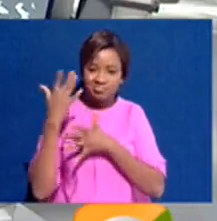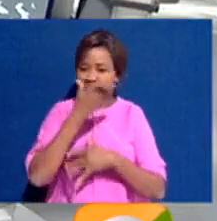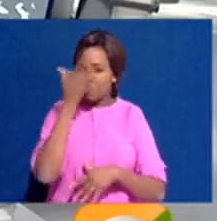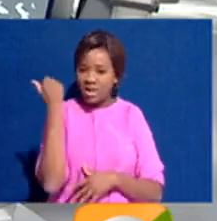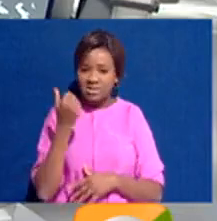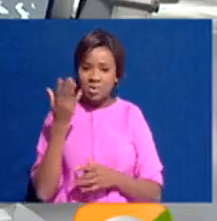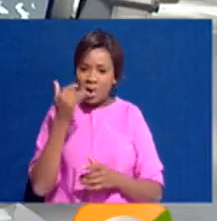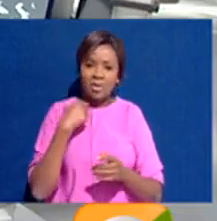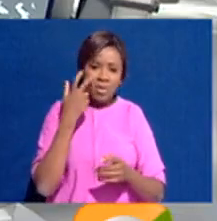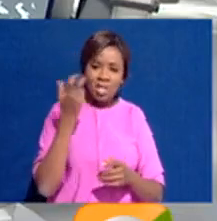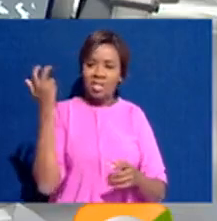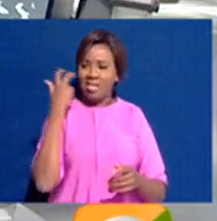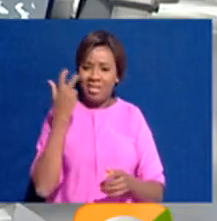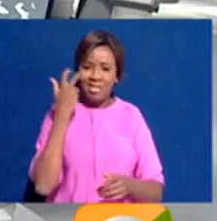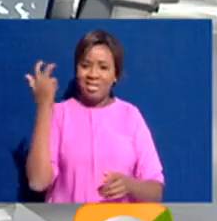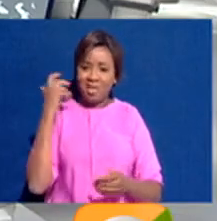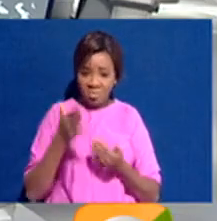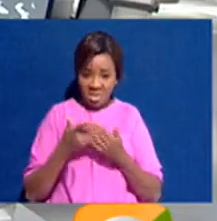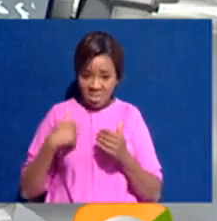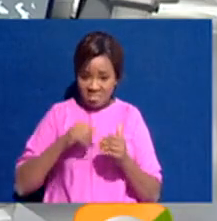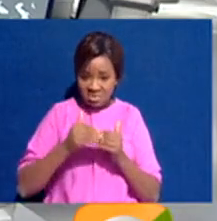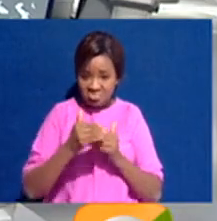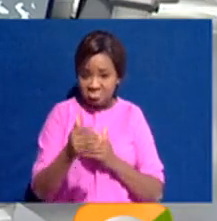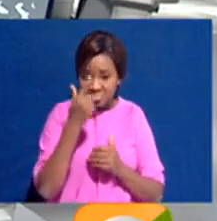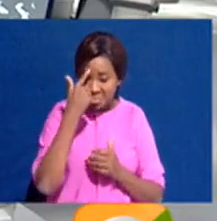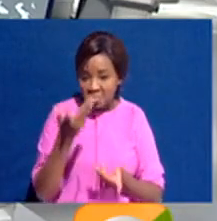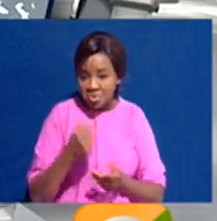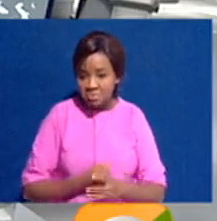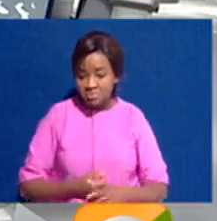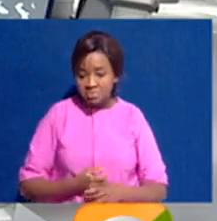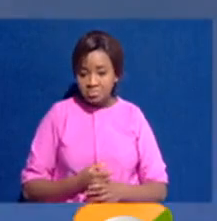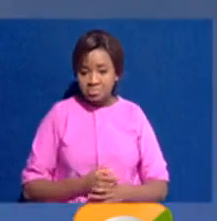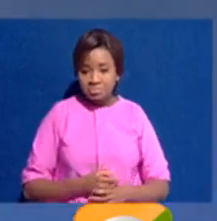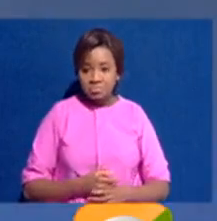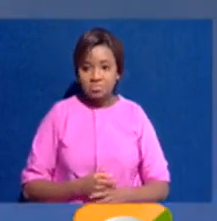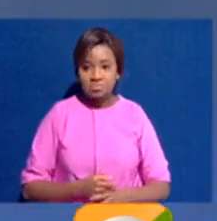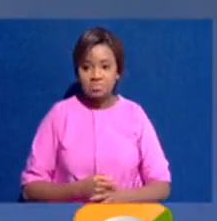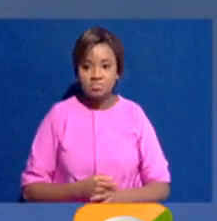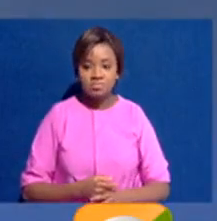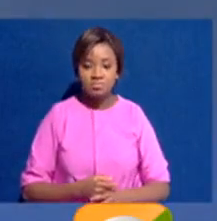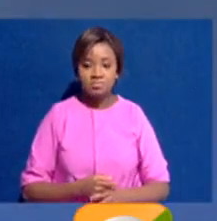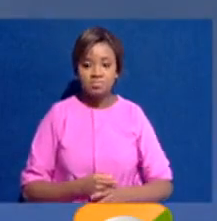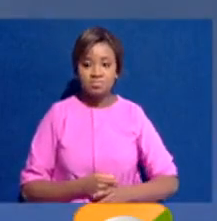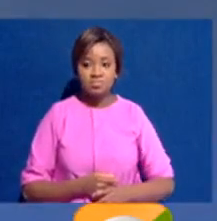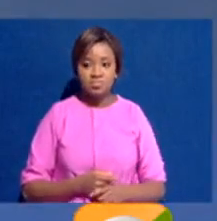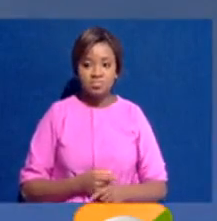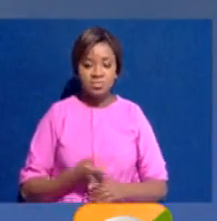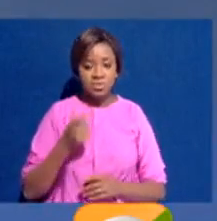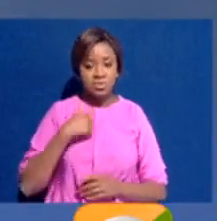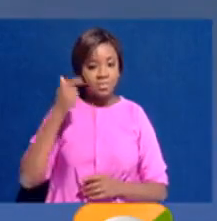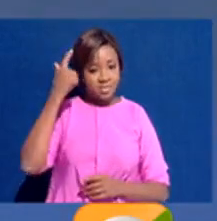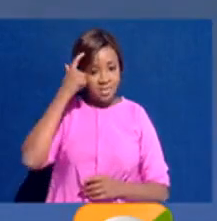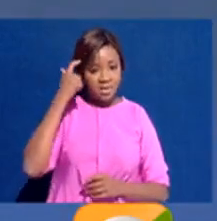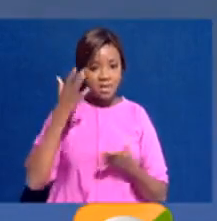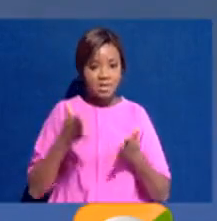going back. Shouldn't we be moving on? I think what we can describe as a state of the nation today is we are in hard